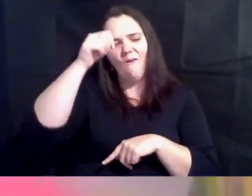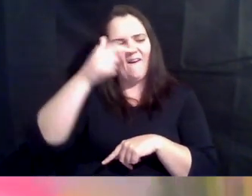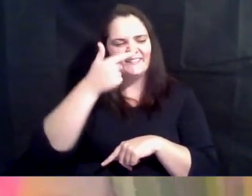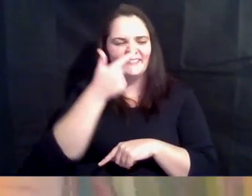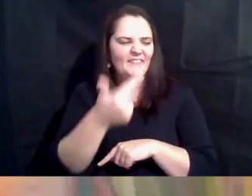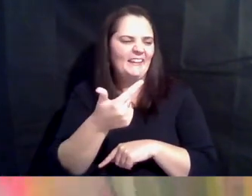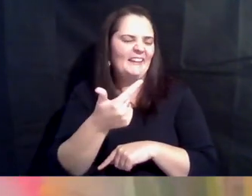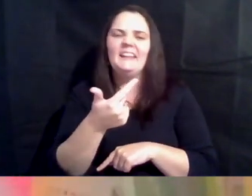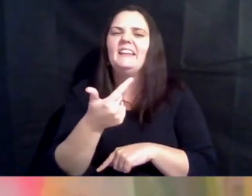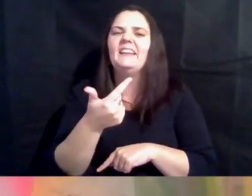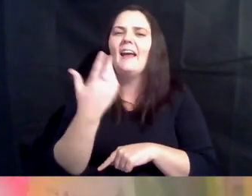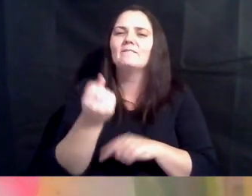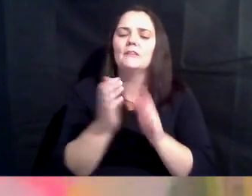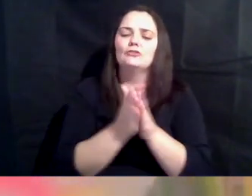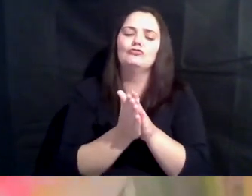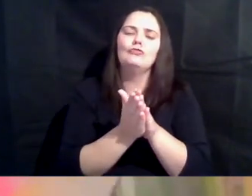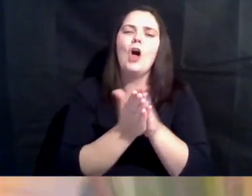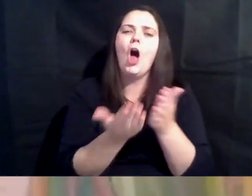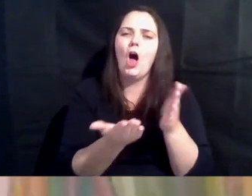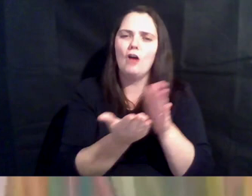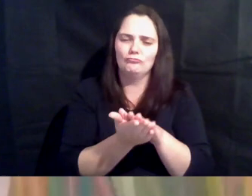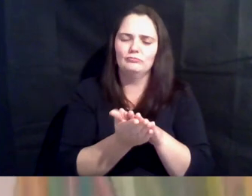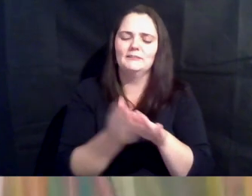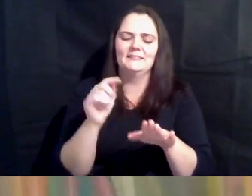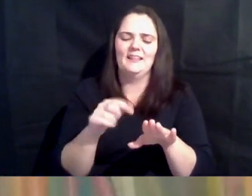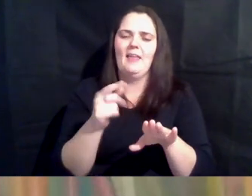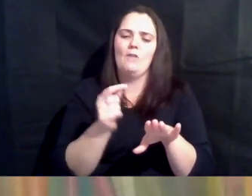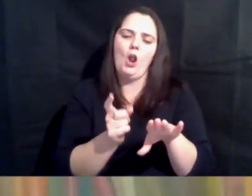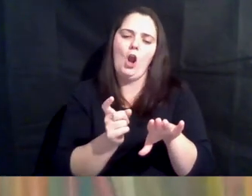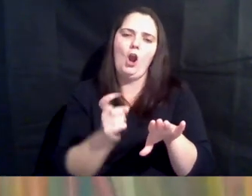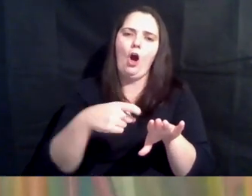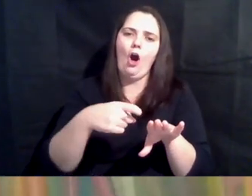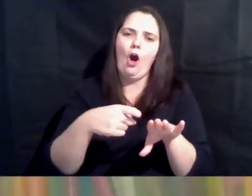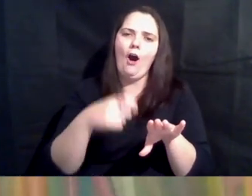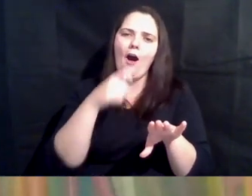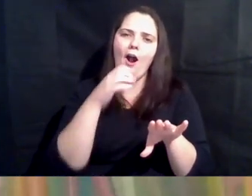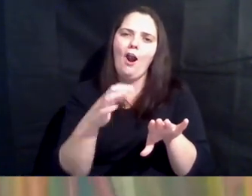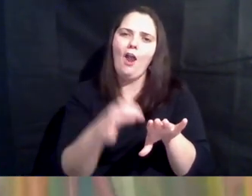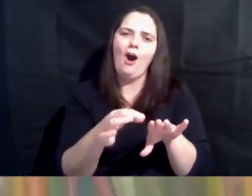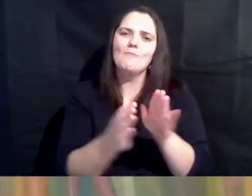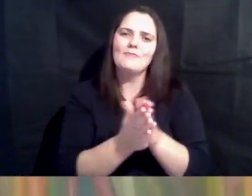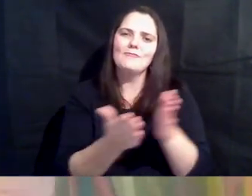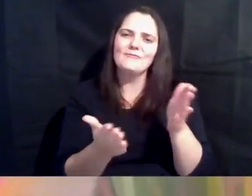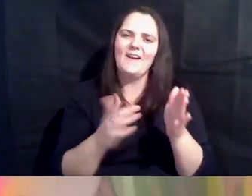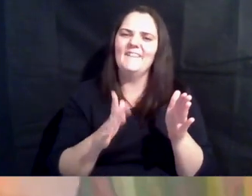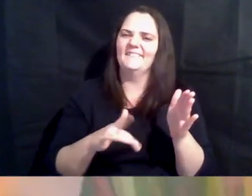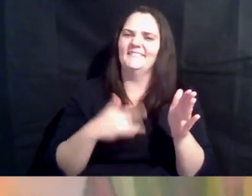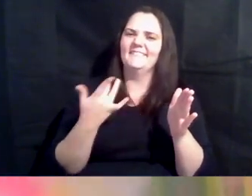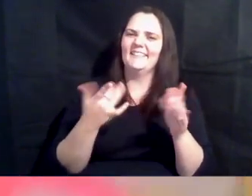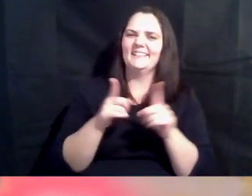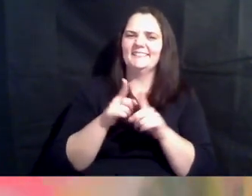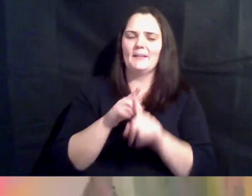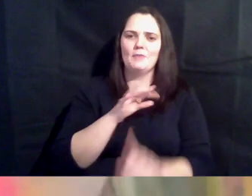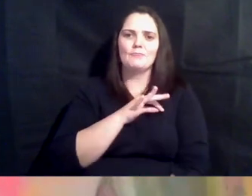know, 7, and they had a little padlock on them. There's something about tying it up that makes it suddenly feel quite private. So I'm